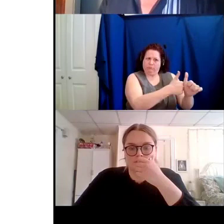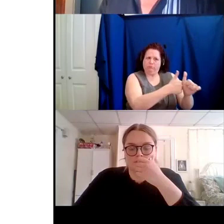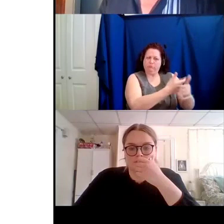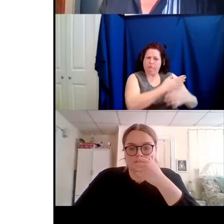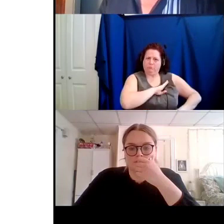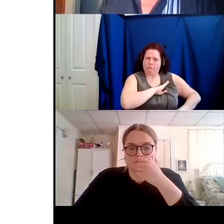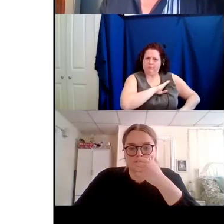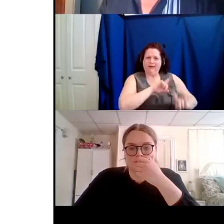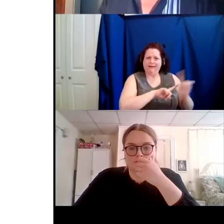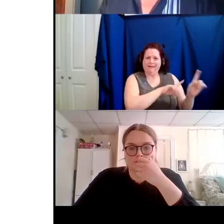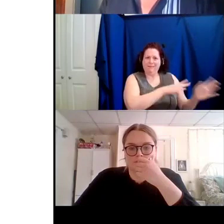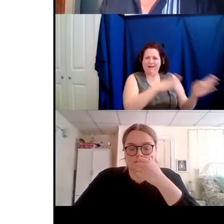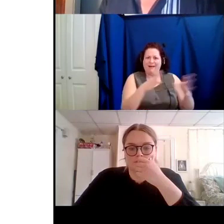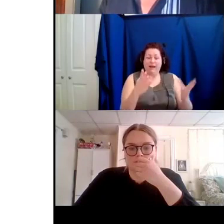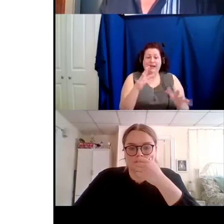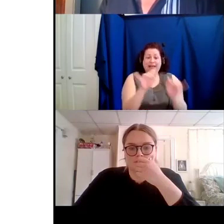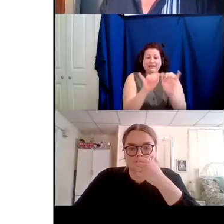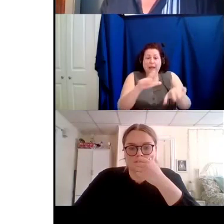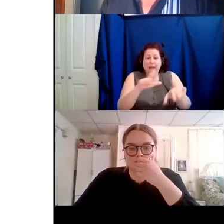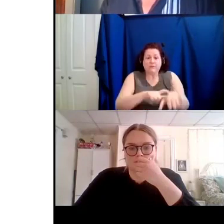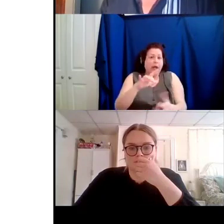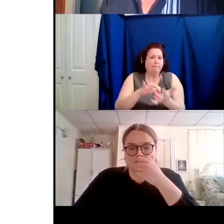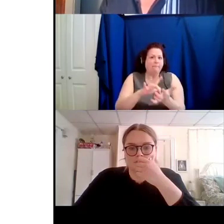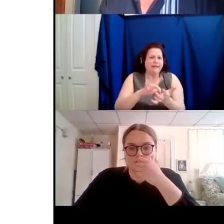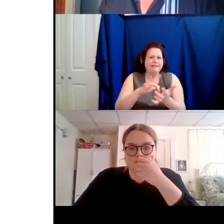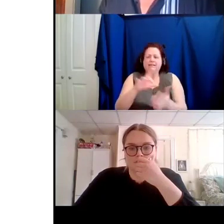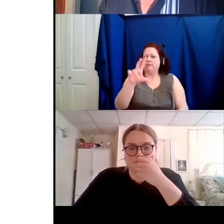for the use of medication. Now, you can